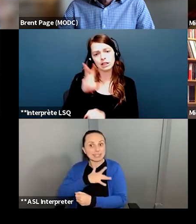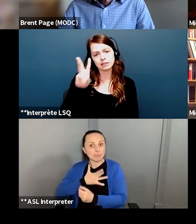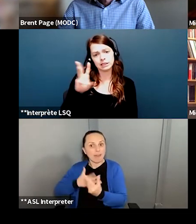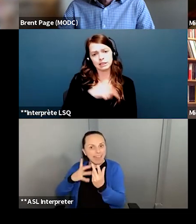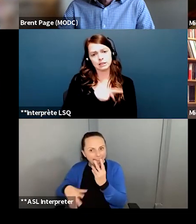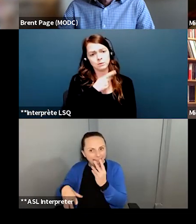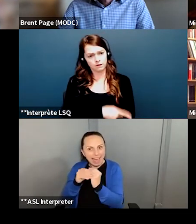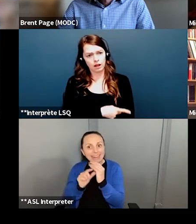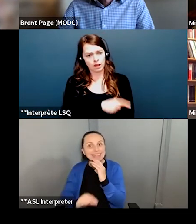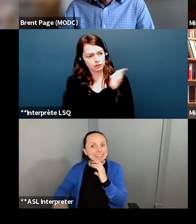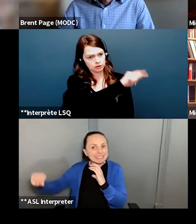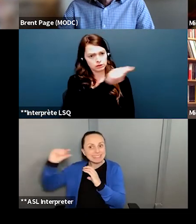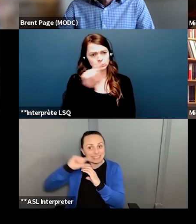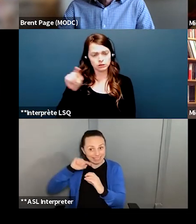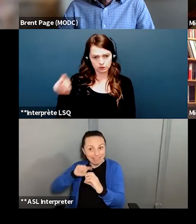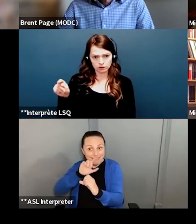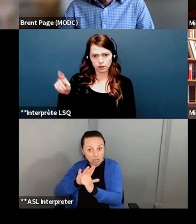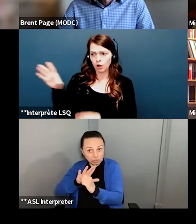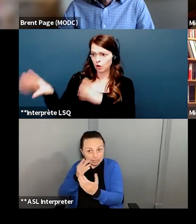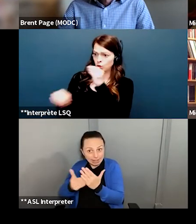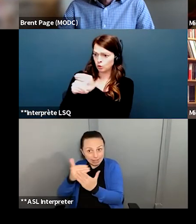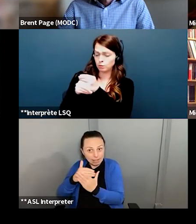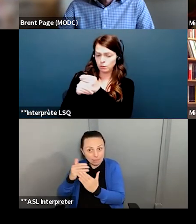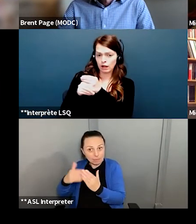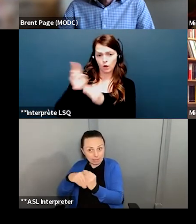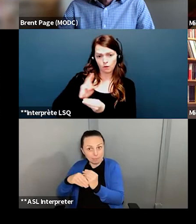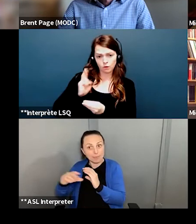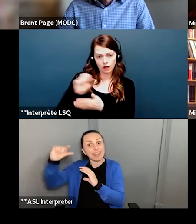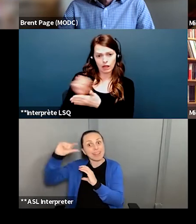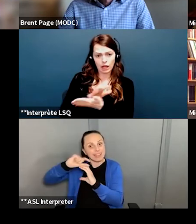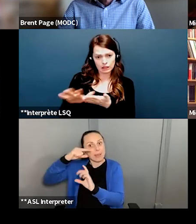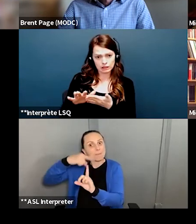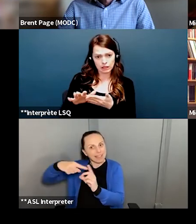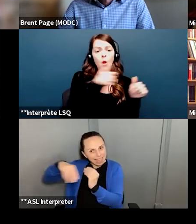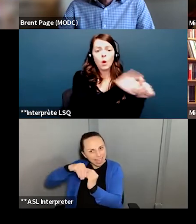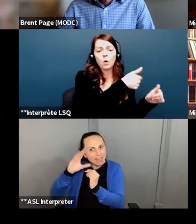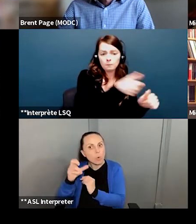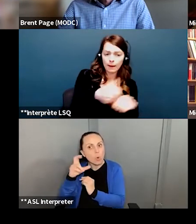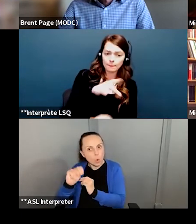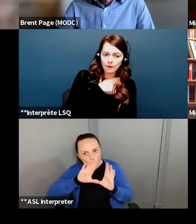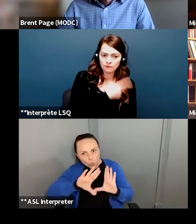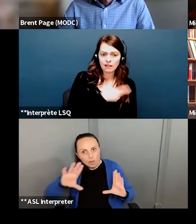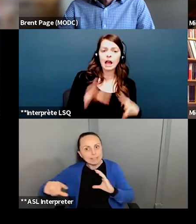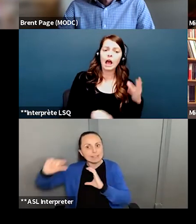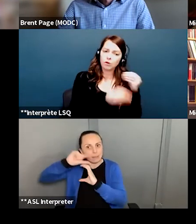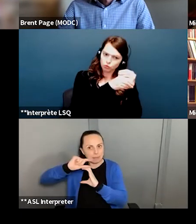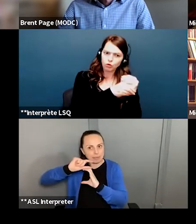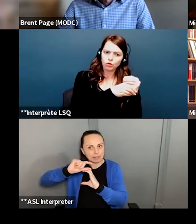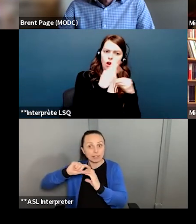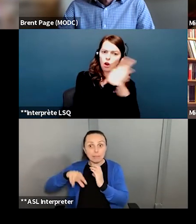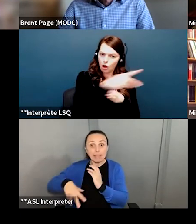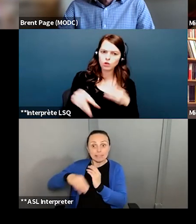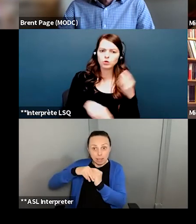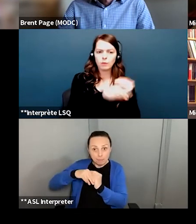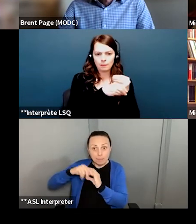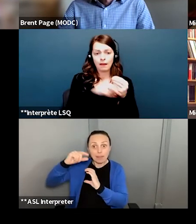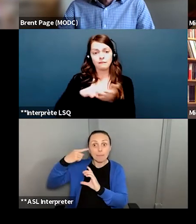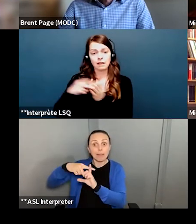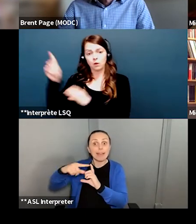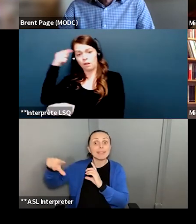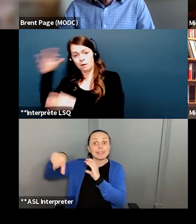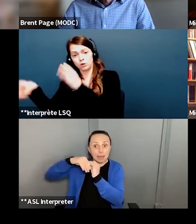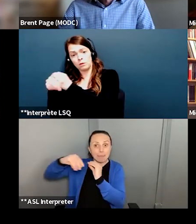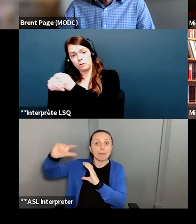on top of the guaranteed income supplement their own additional supplements. Mm-hmm. So we got a supplement on the supplement in